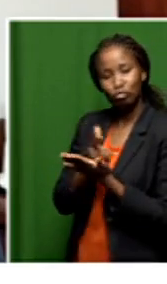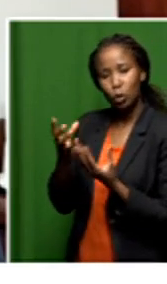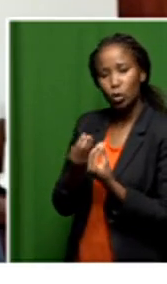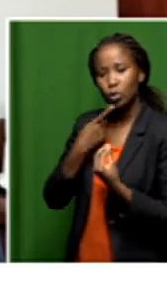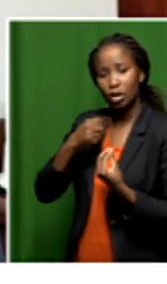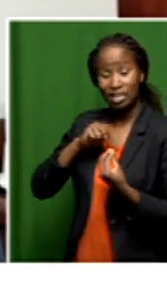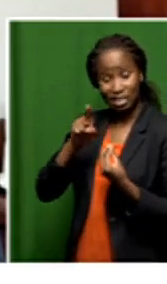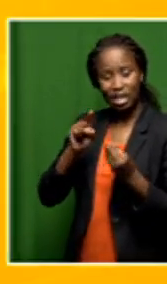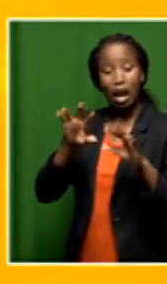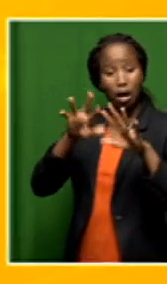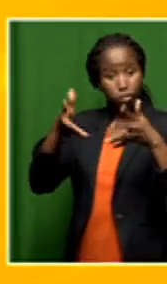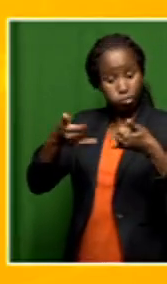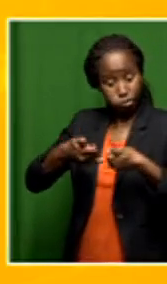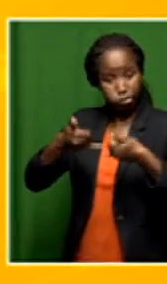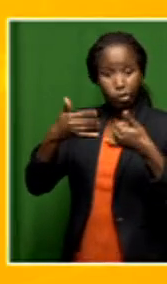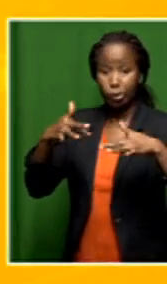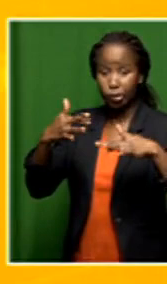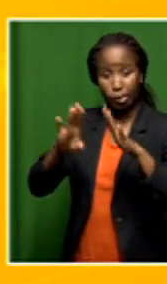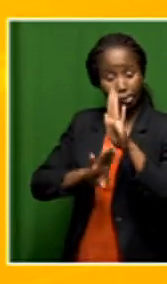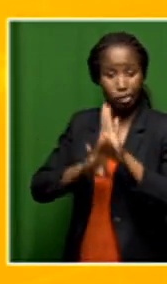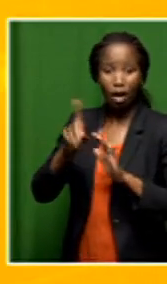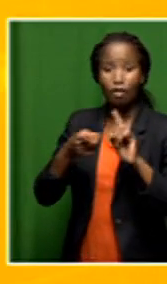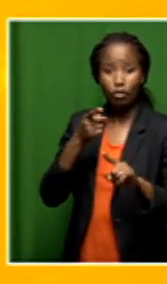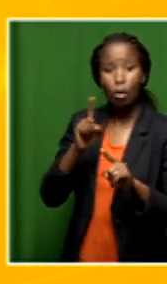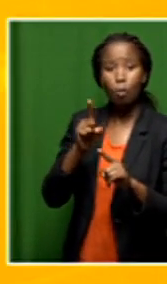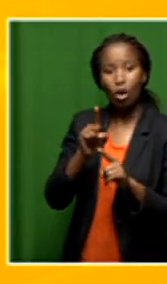financial planner and personal finance commentator, Warren